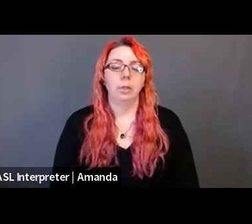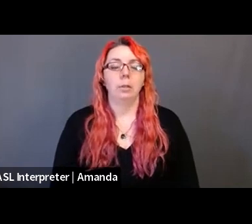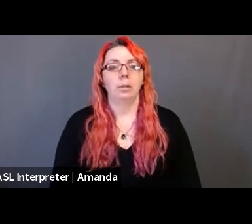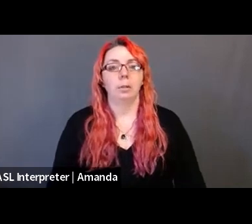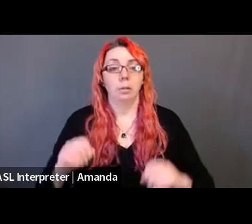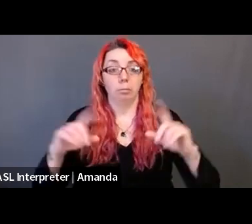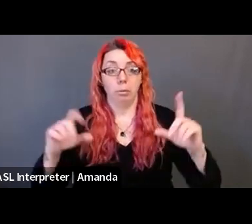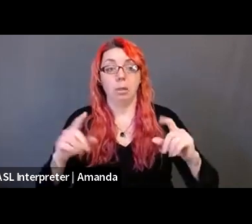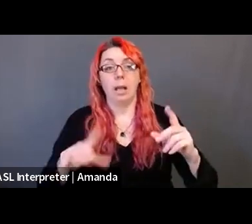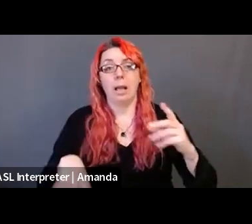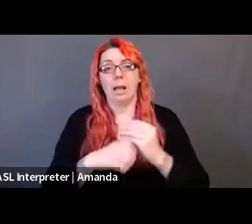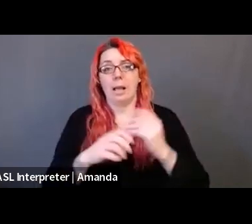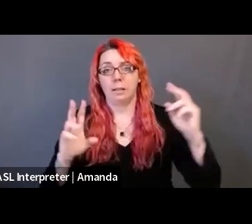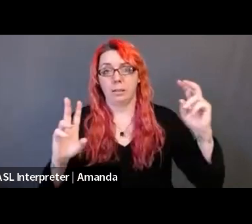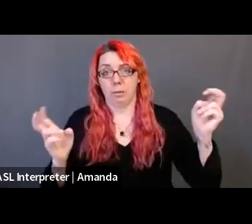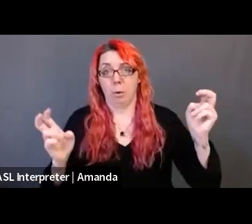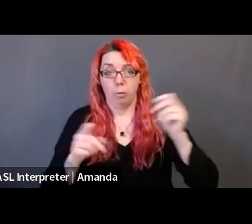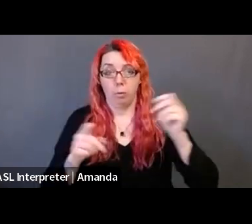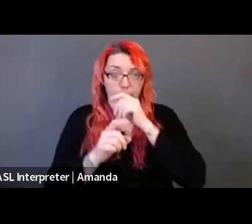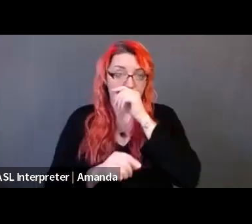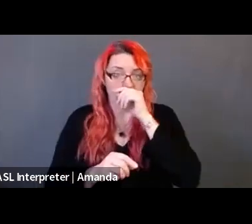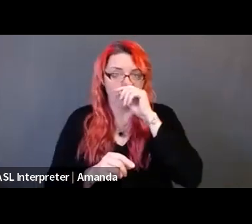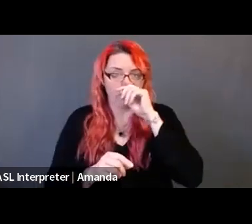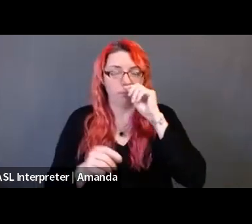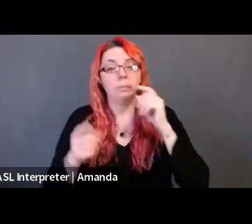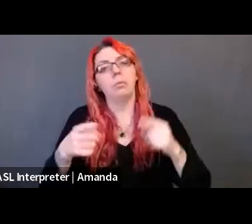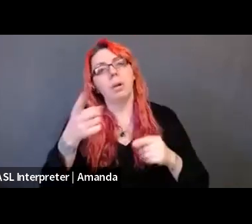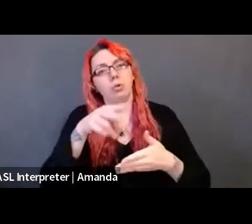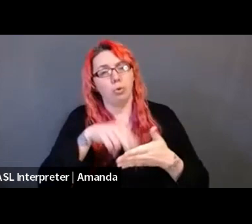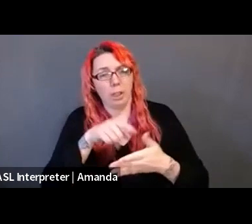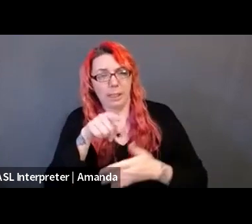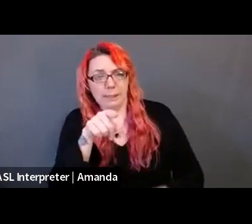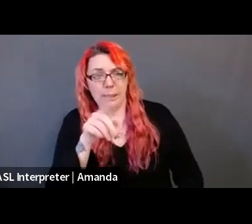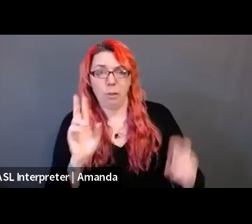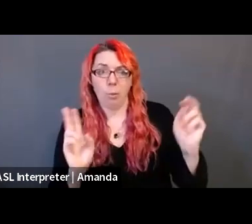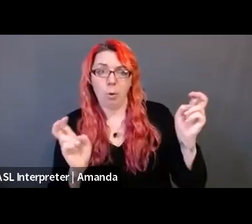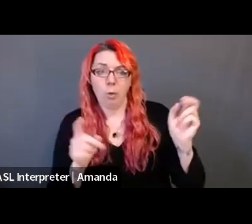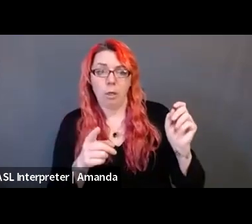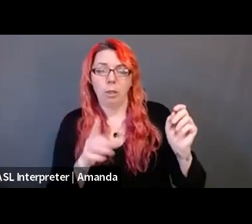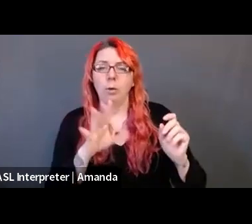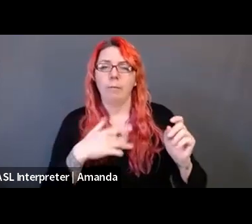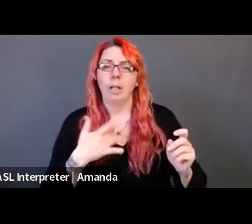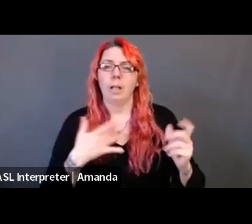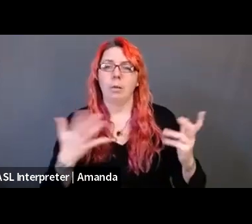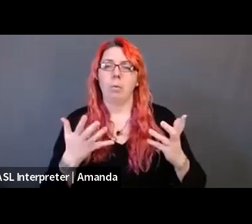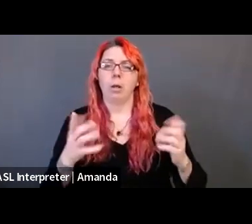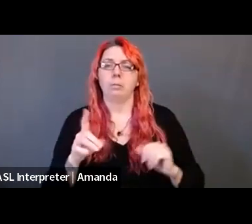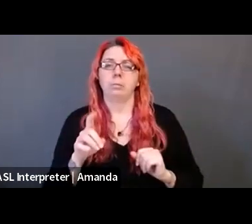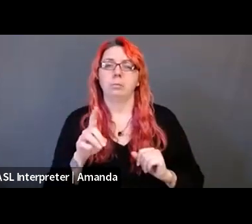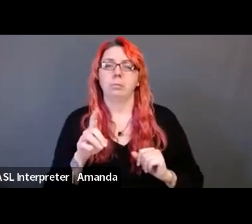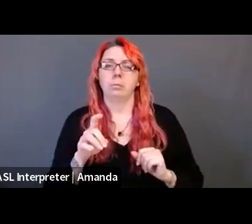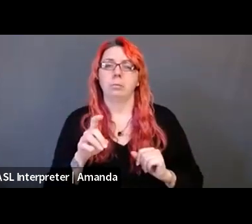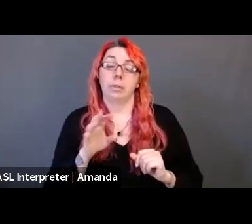reactions. So when you read this slide, any comments, and again, you put it in the chat, or you can, you know, speak